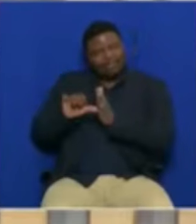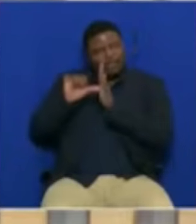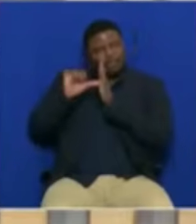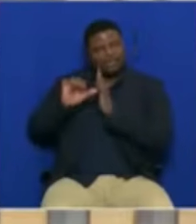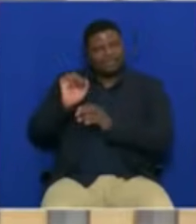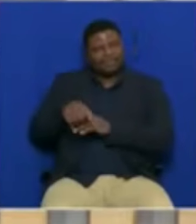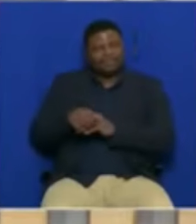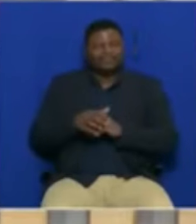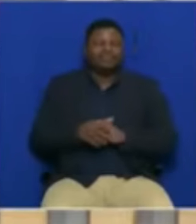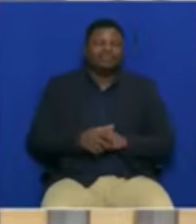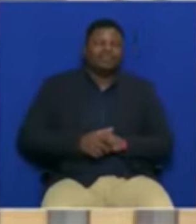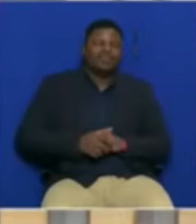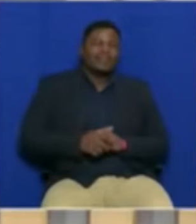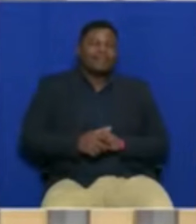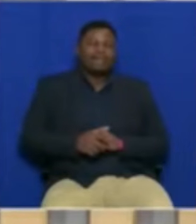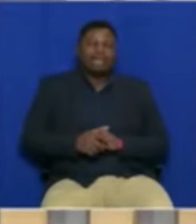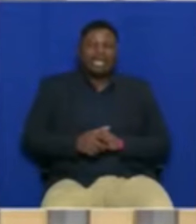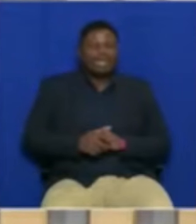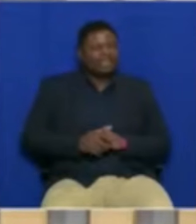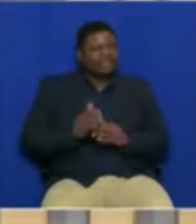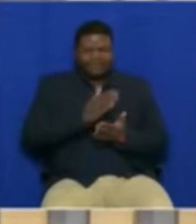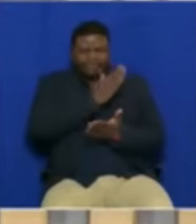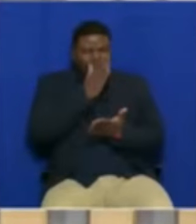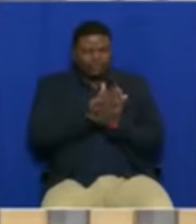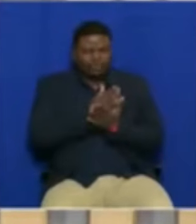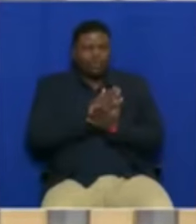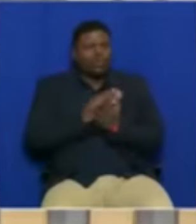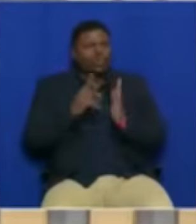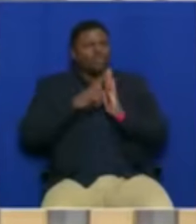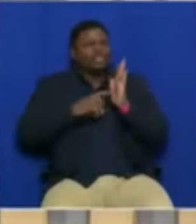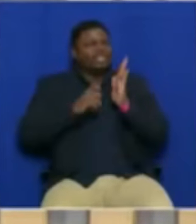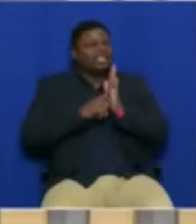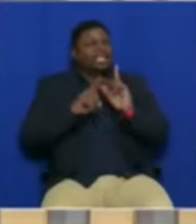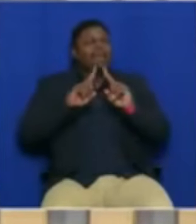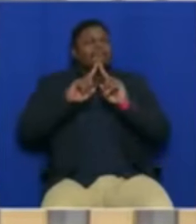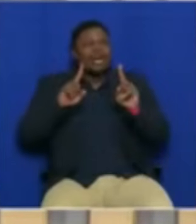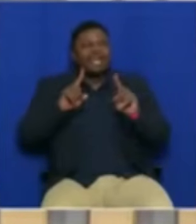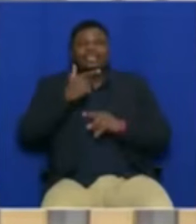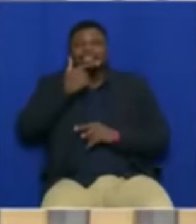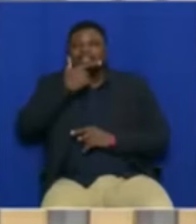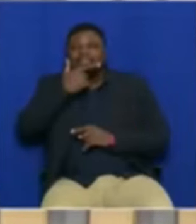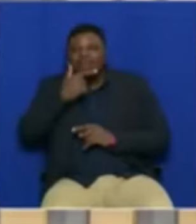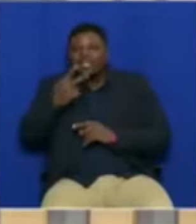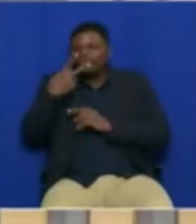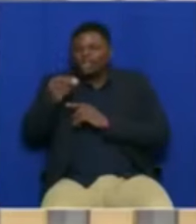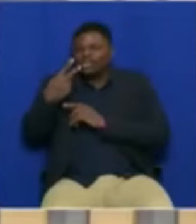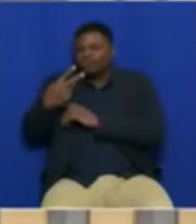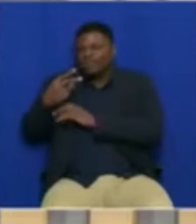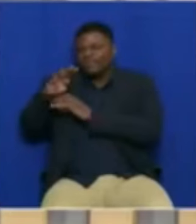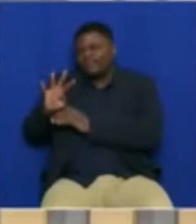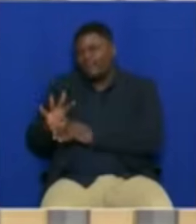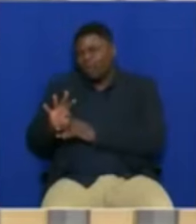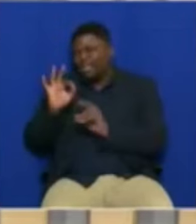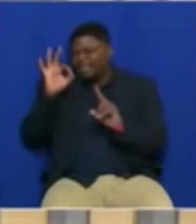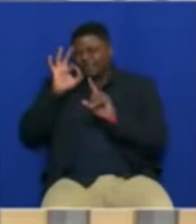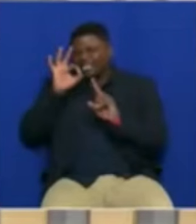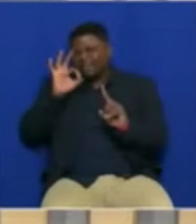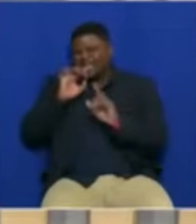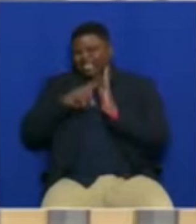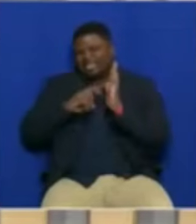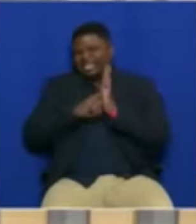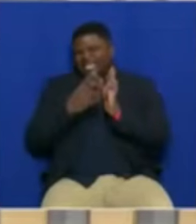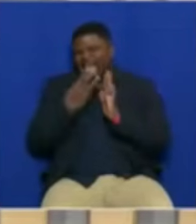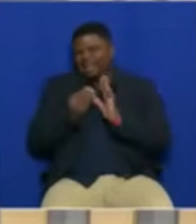dates, but it was during December 2024. And as I must remind Commissioner that during a certain part of December 24